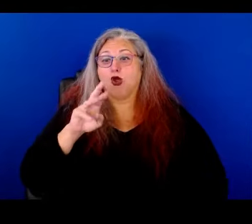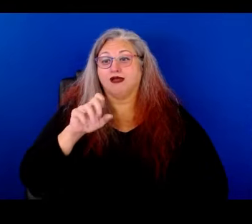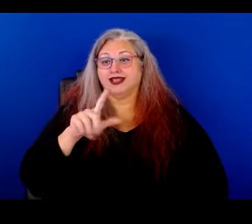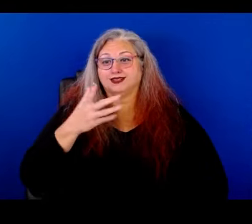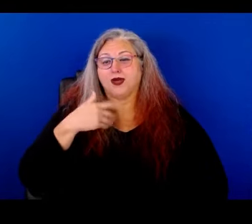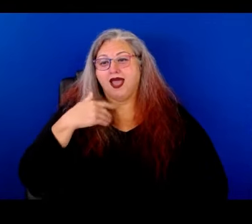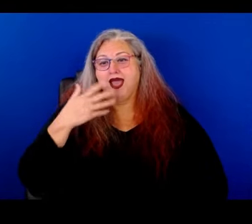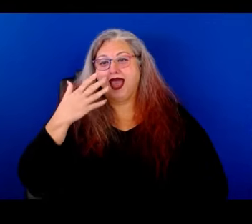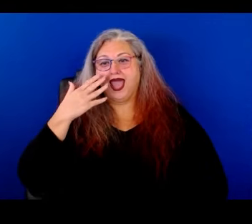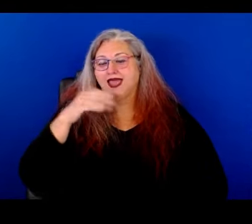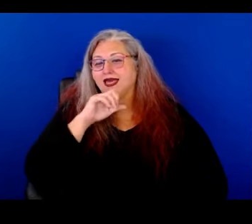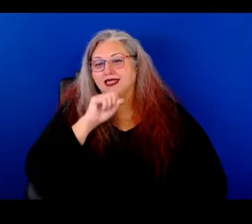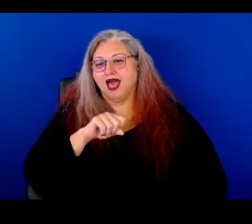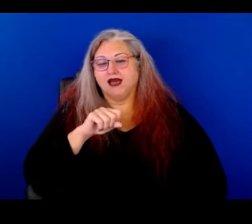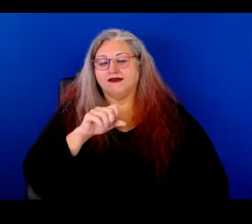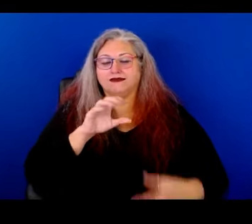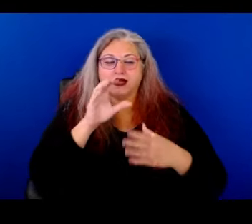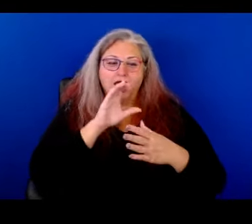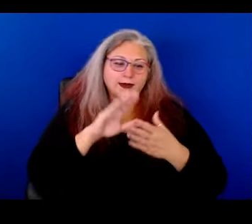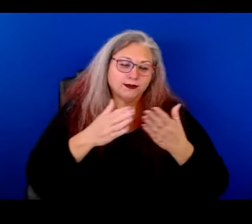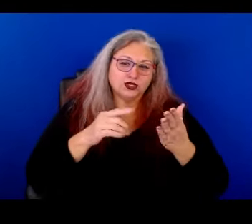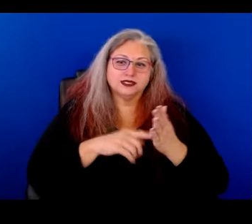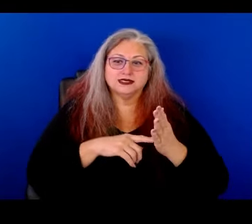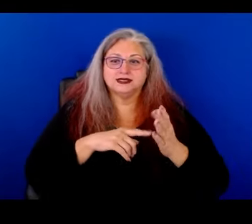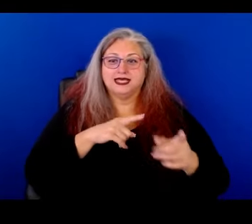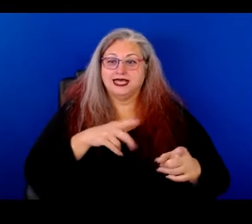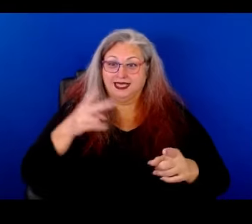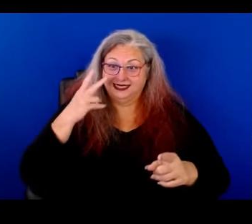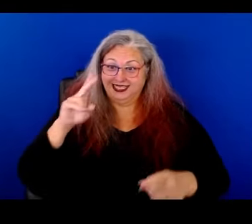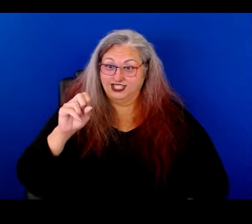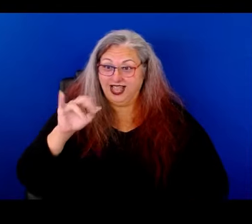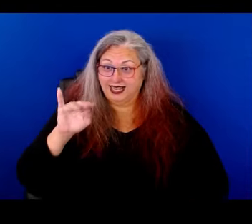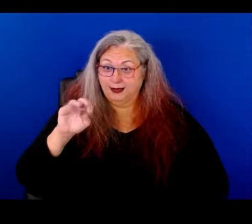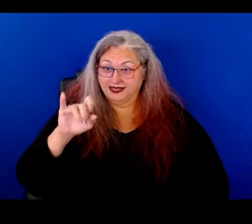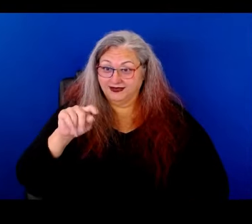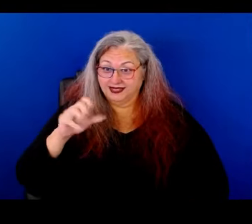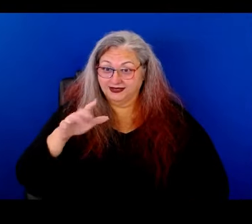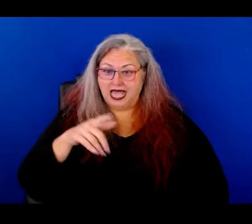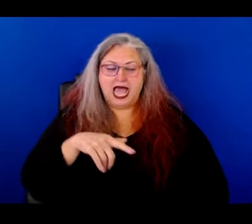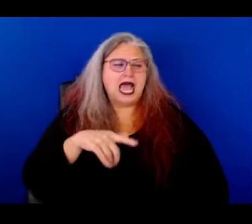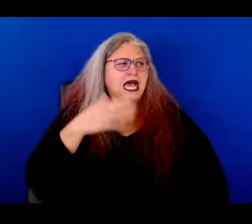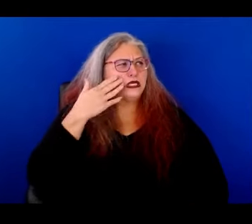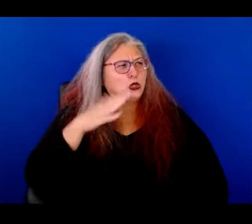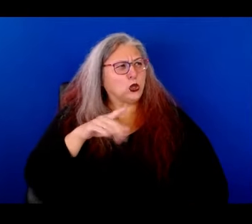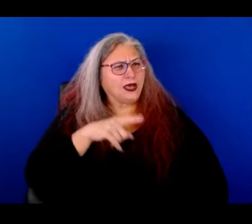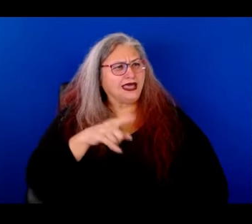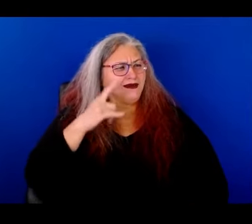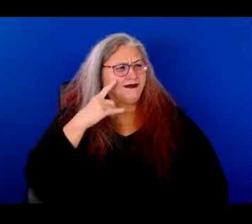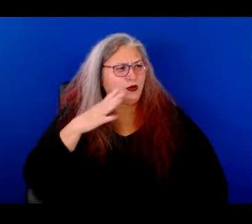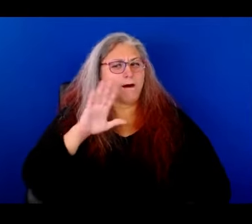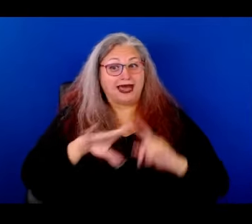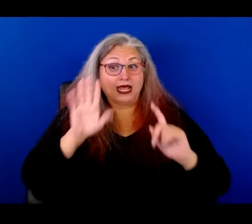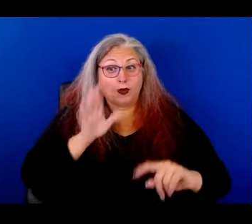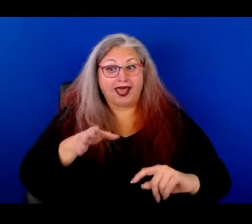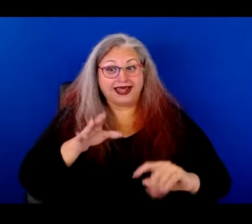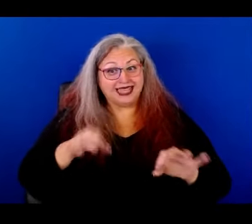you know, I love comic books. Has he seen Shiny Misfits? I don't know if he has, but he's going